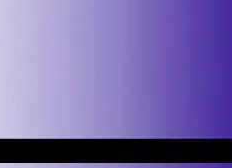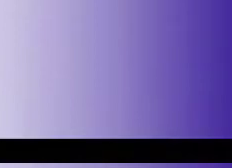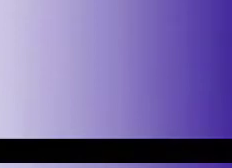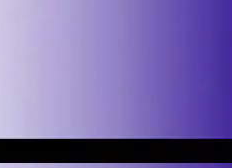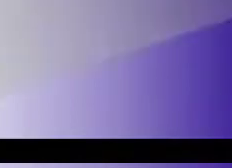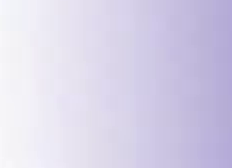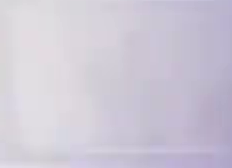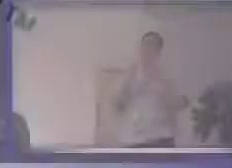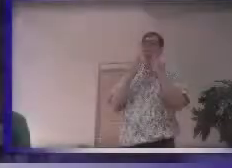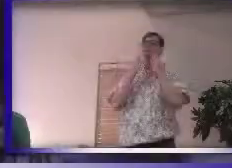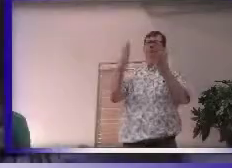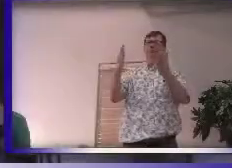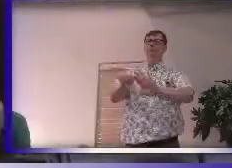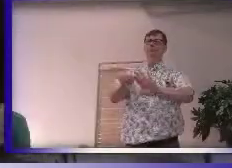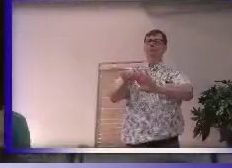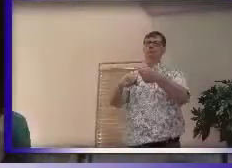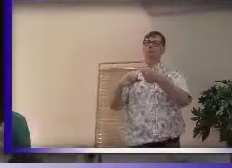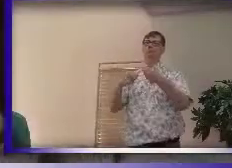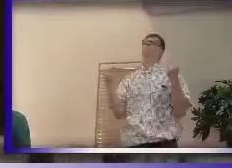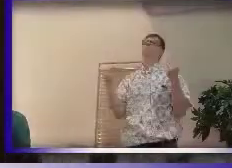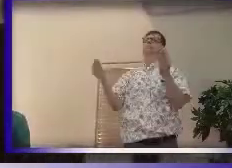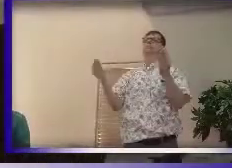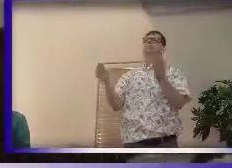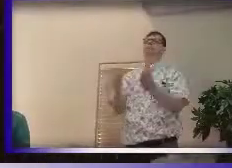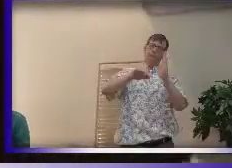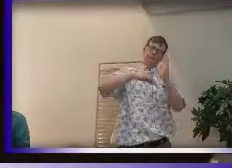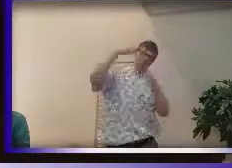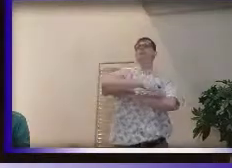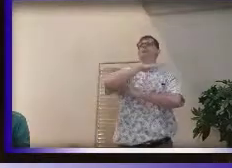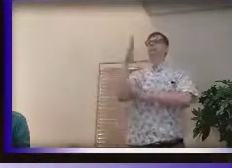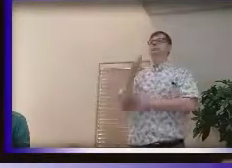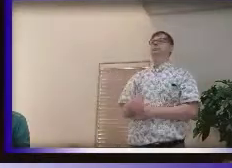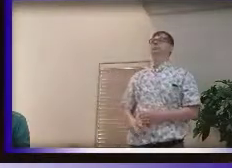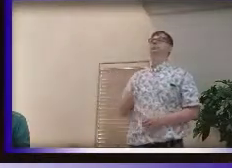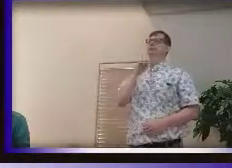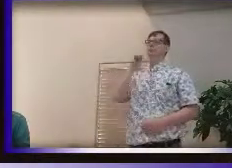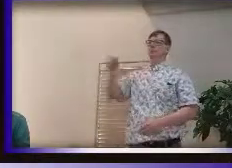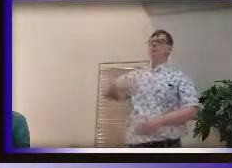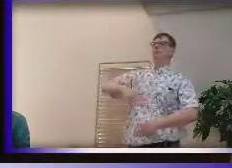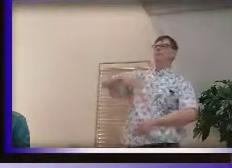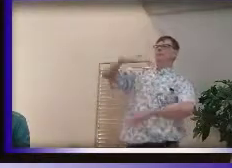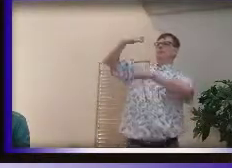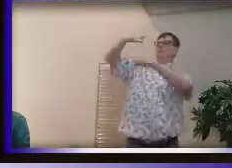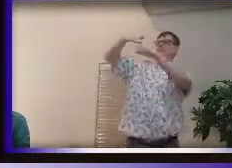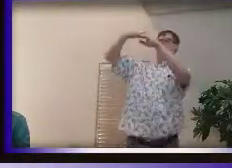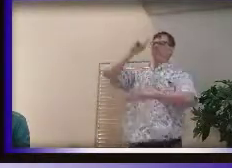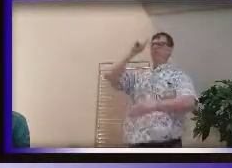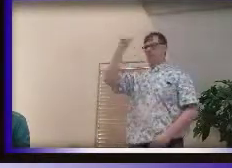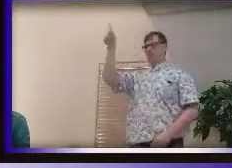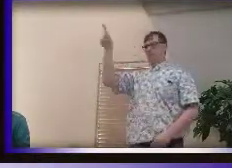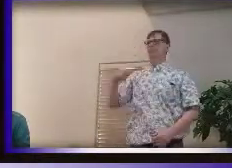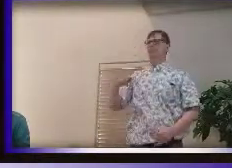thank you so much. This is a new day, and that is one of the best things about it.